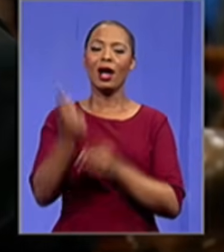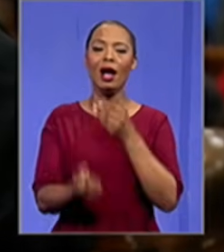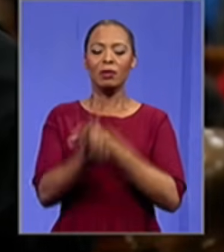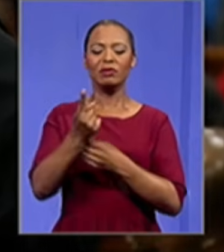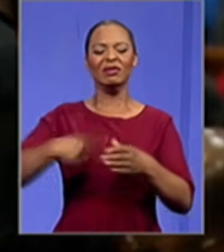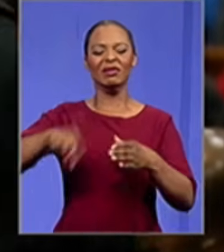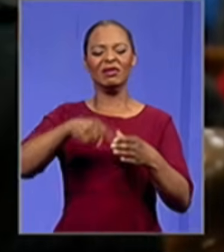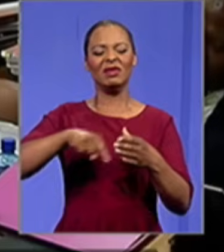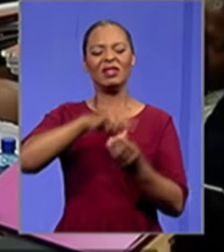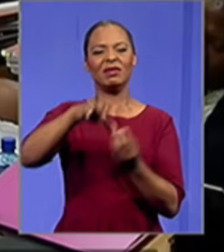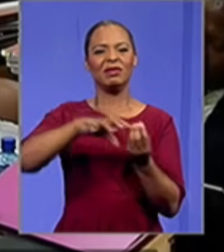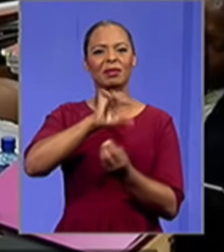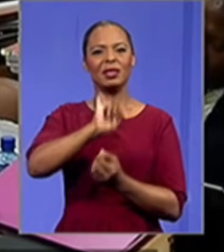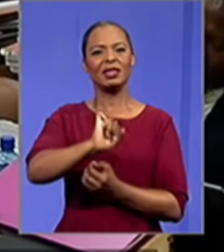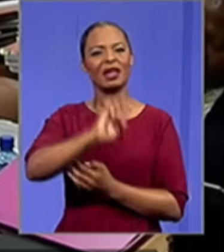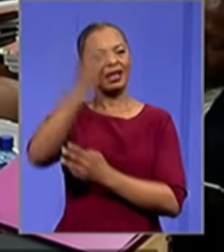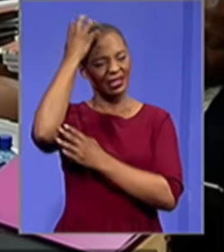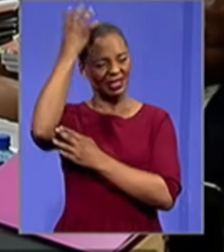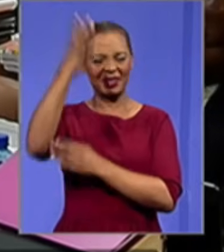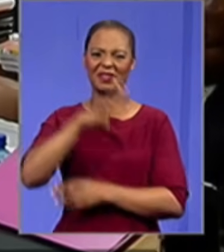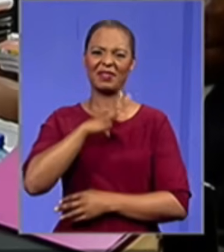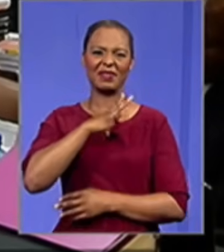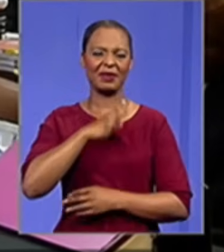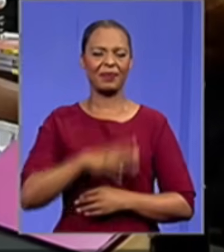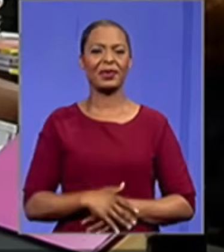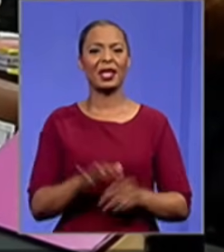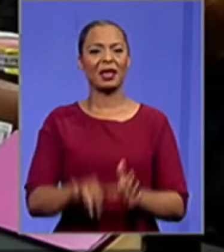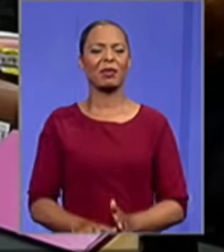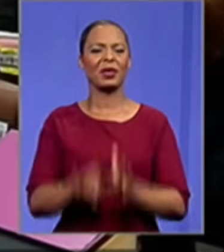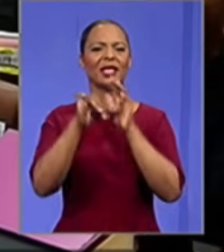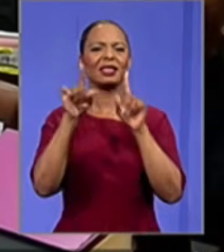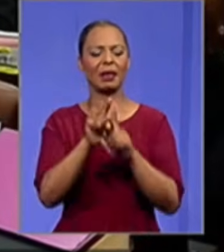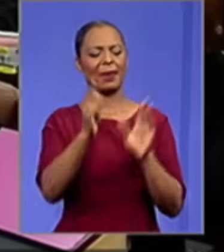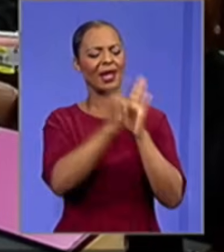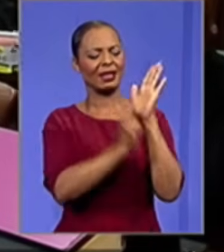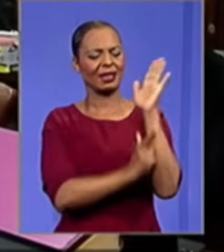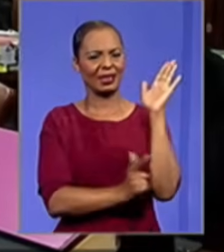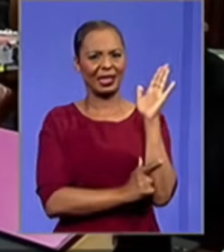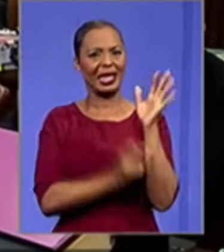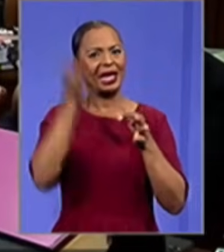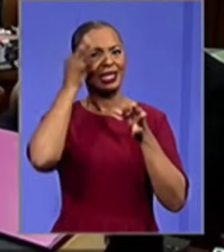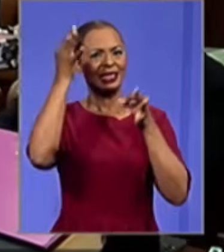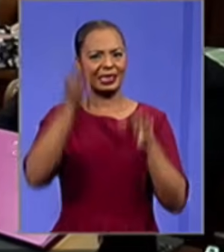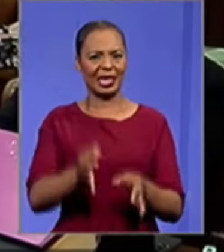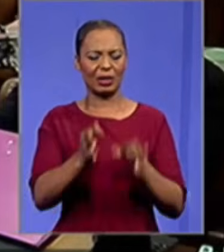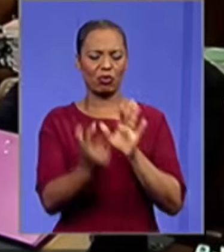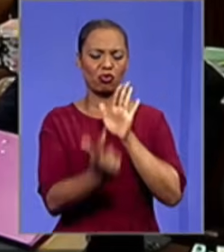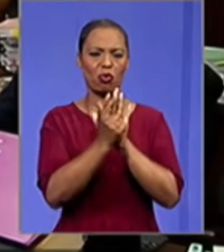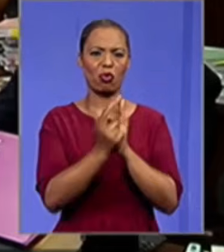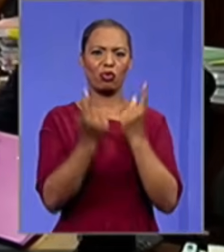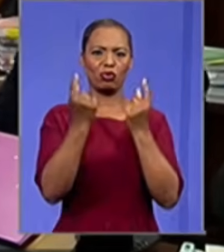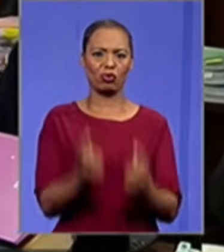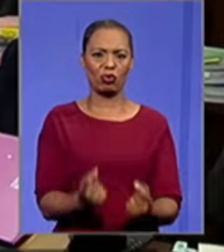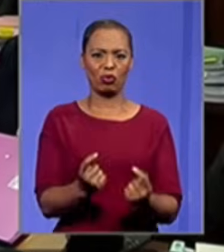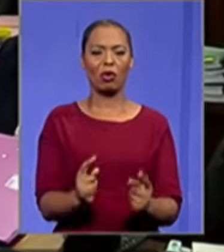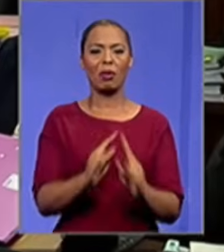within the royal family. And it's important that even when the legislature decided to regulate how the succession should take